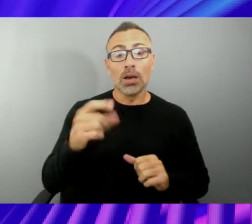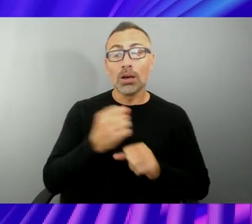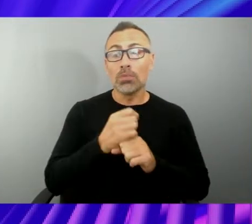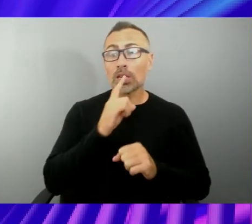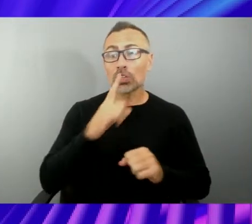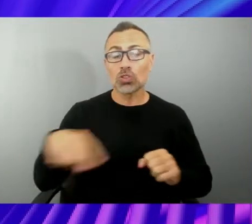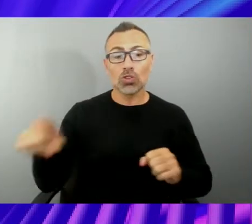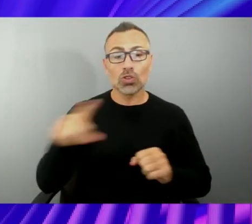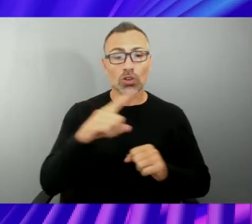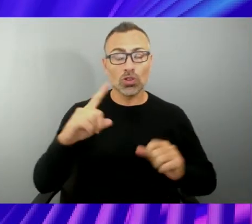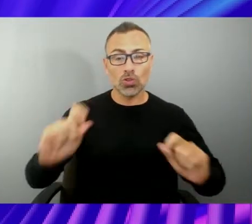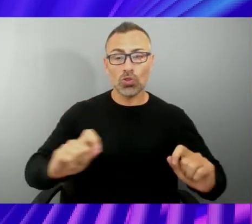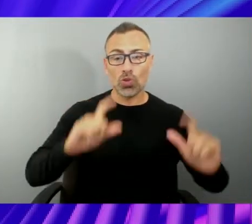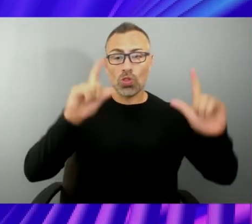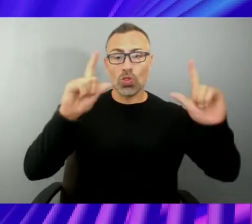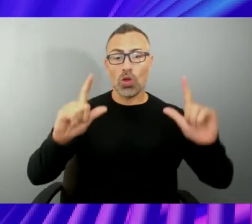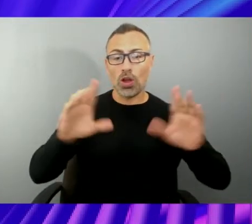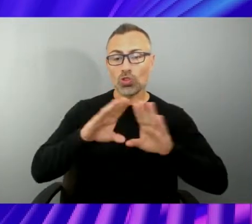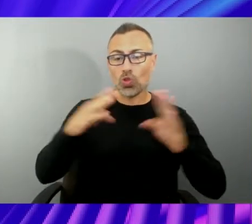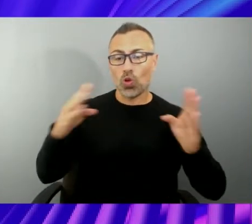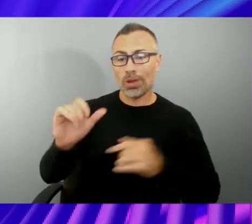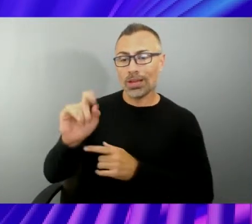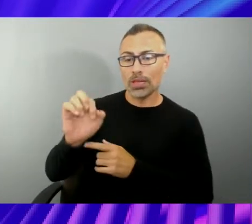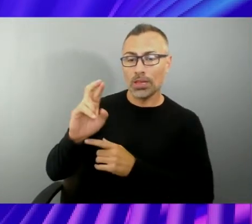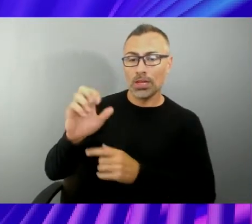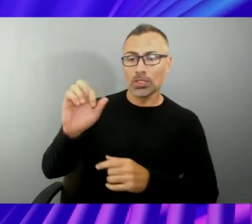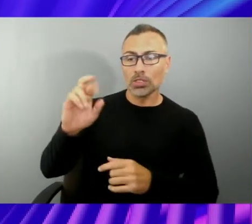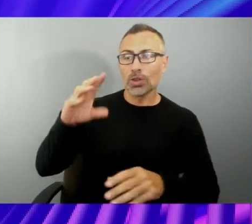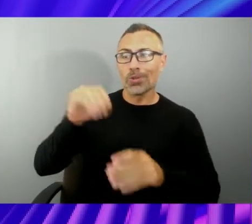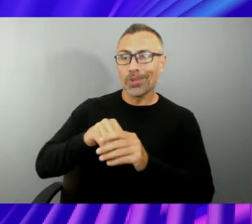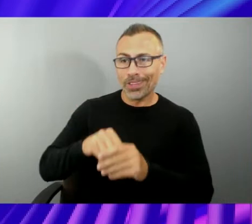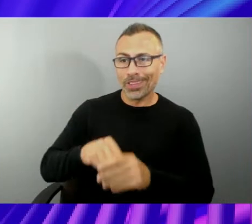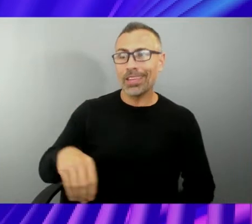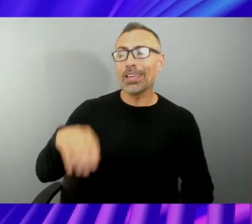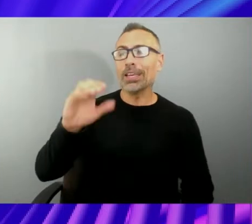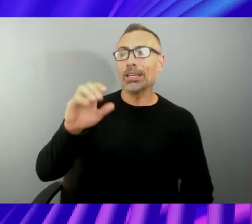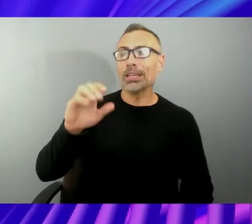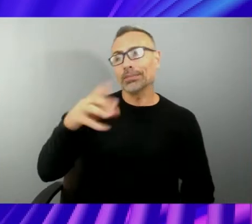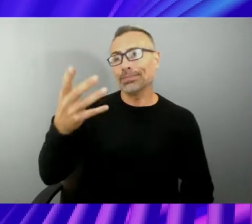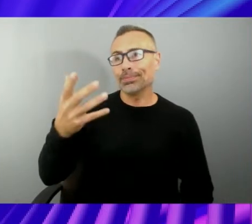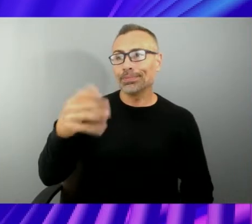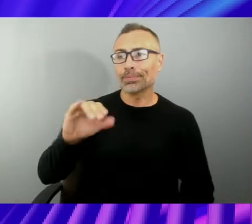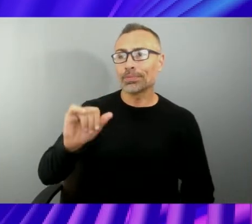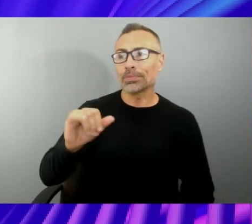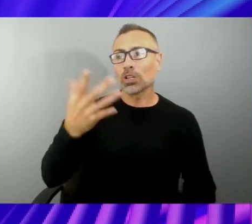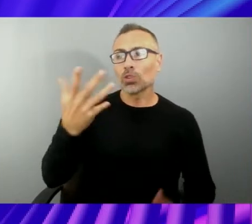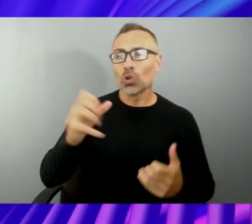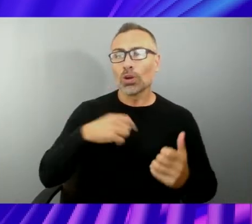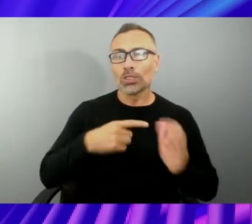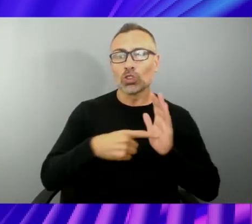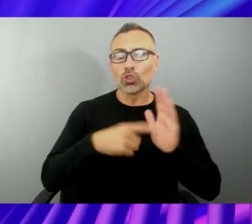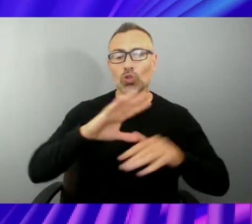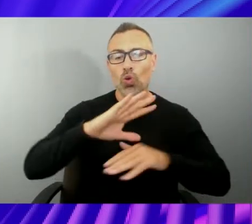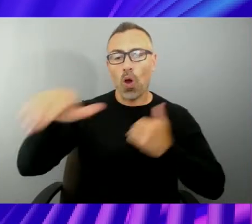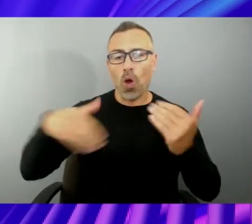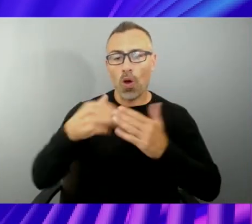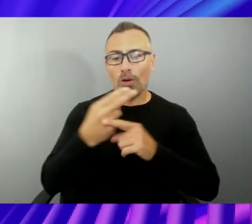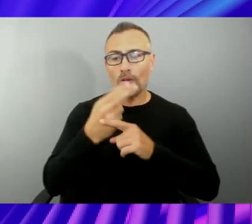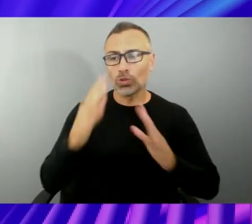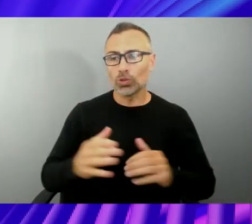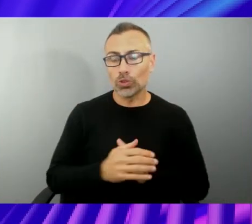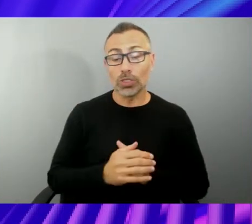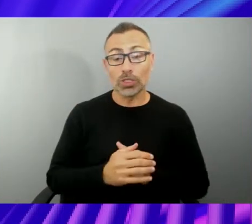OpenSearch cluster in VPC because you don't want to expose to all other users because it is your internal data. And right. So for people viewing this at